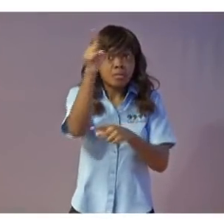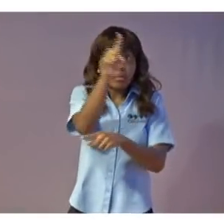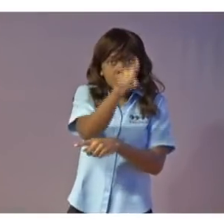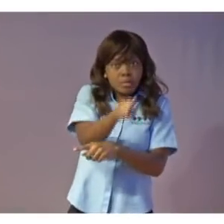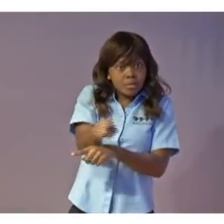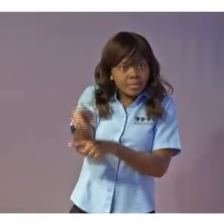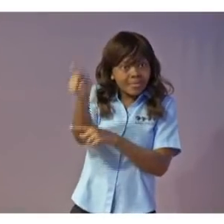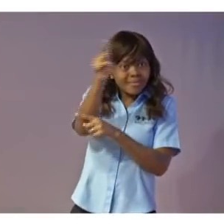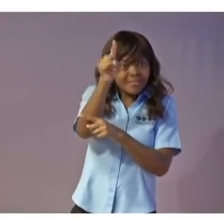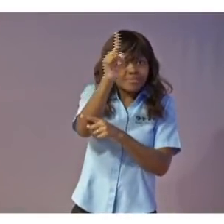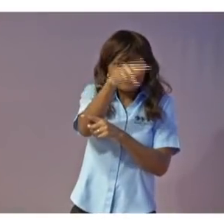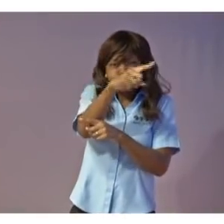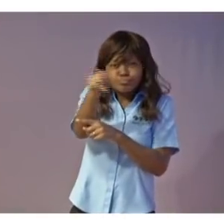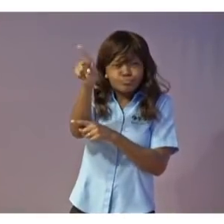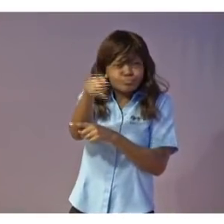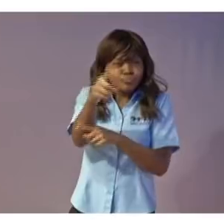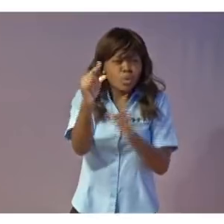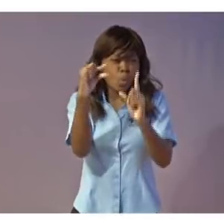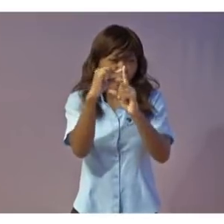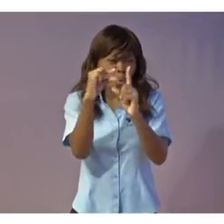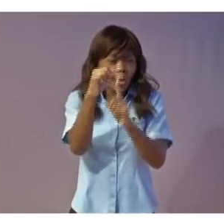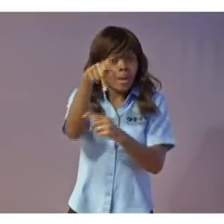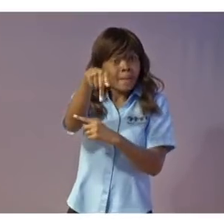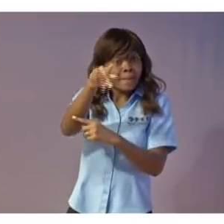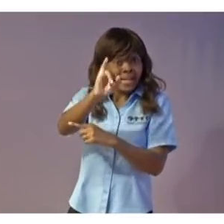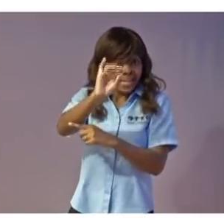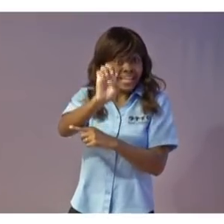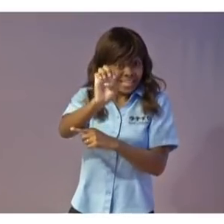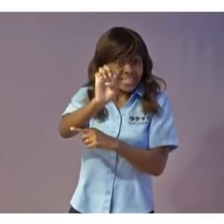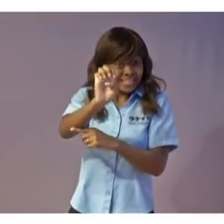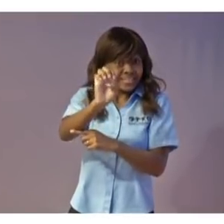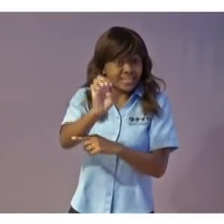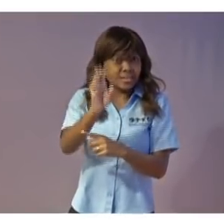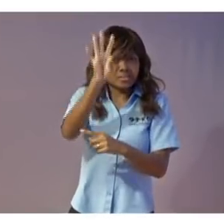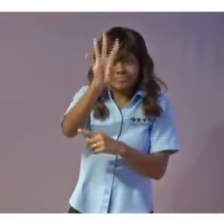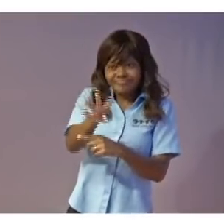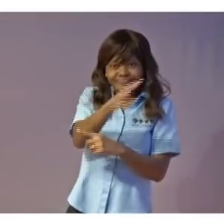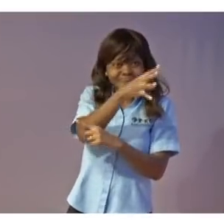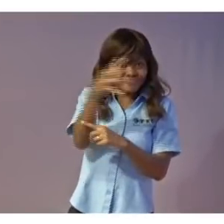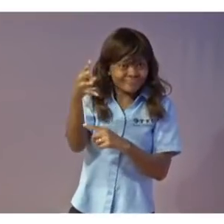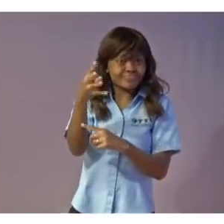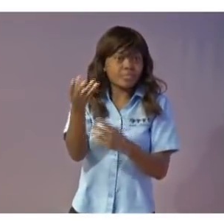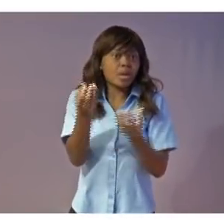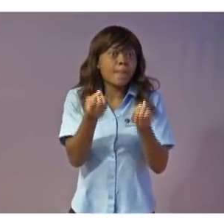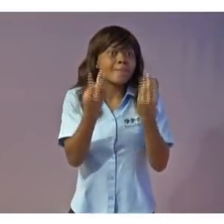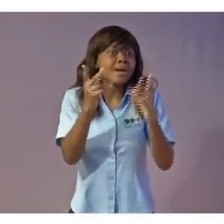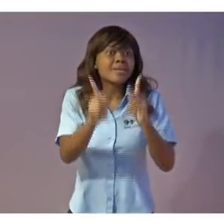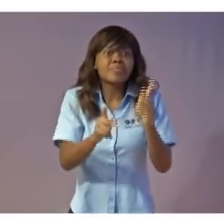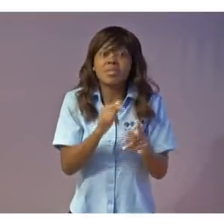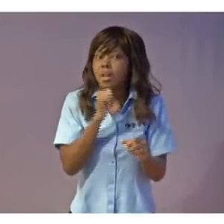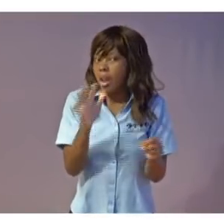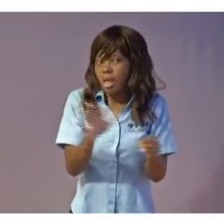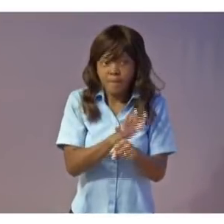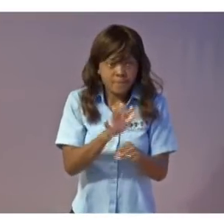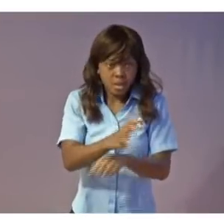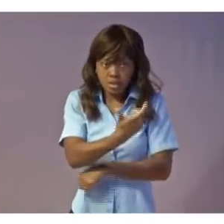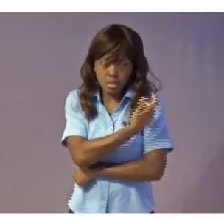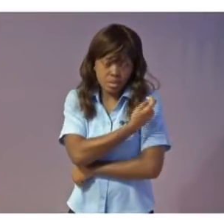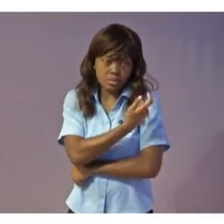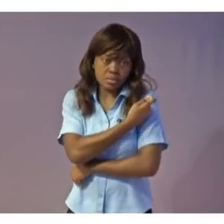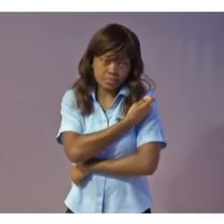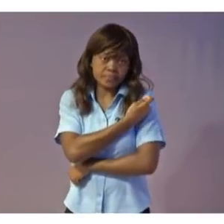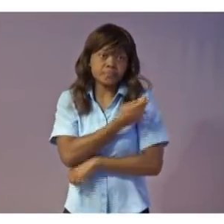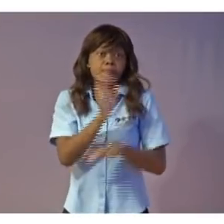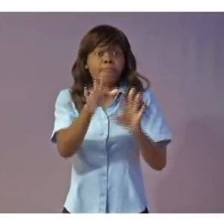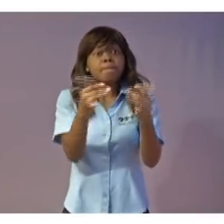from a certain date to a certain date. Not fully vaccinated, and in this case, this was up to 28